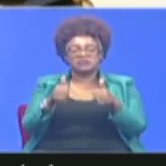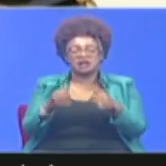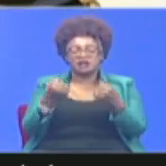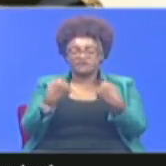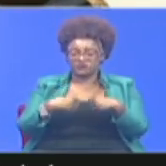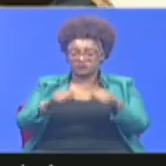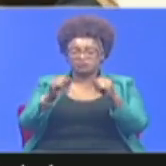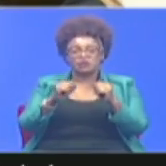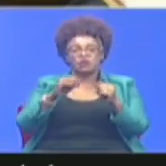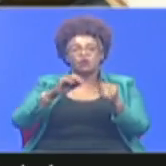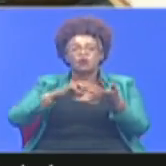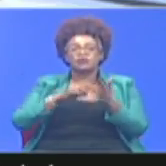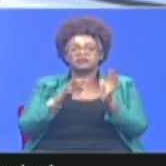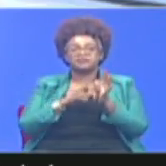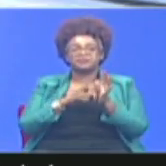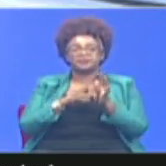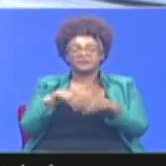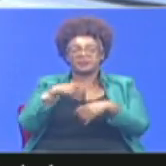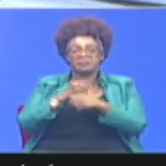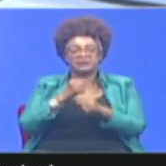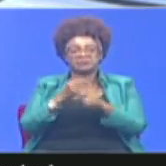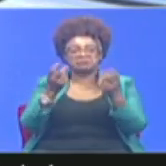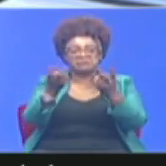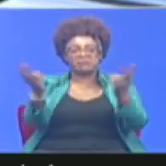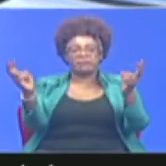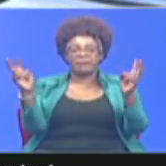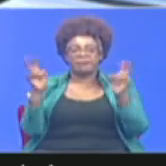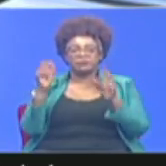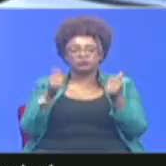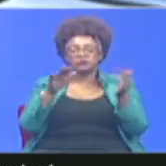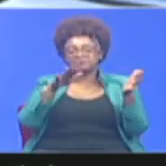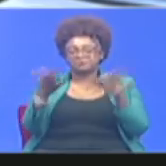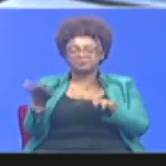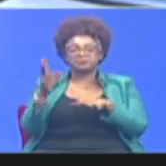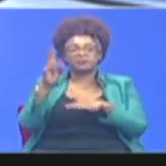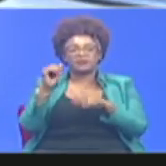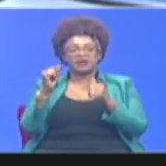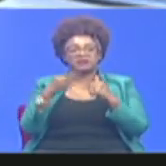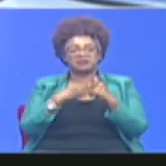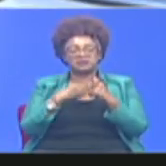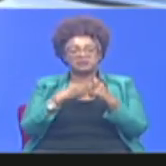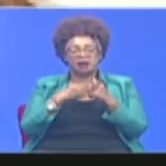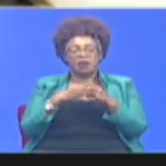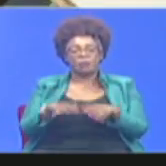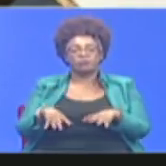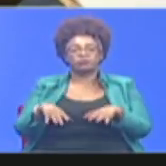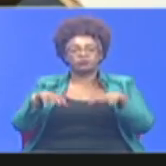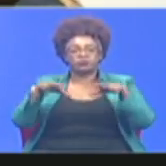orders and allowed the firm to erect a perimeter wall which collapsed during the 2018 flash floods.